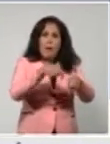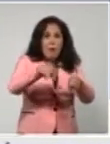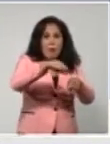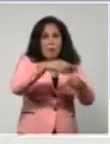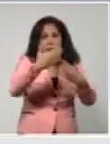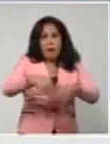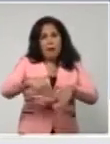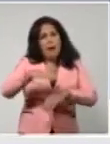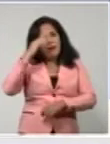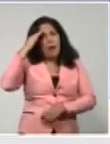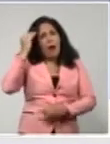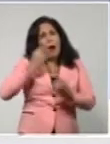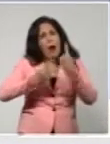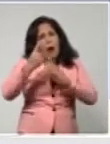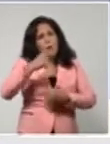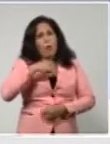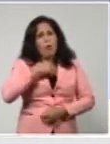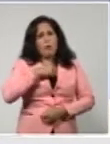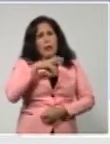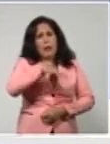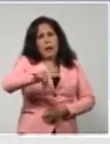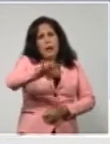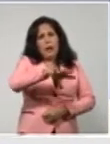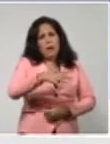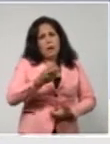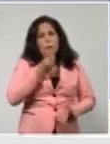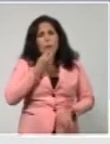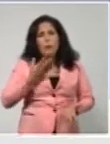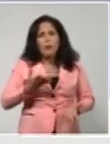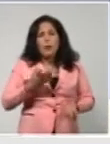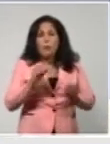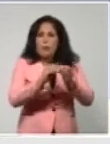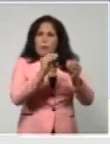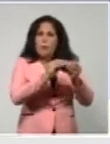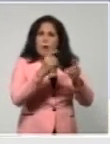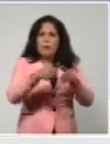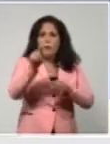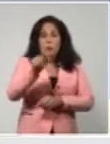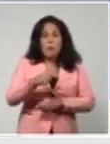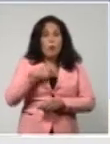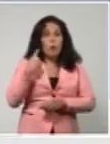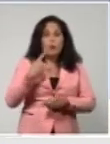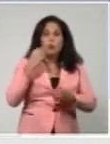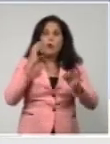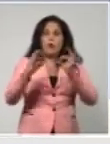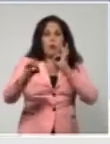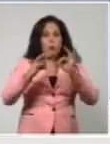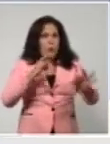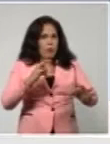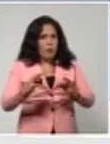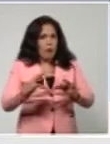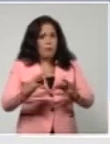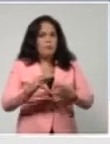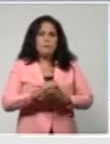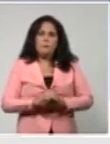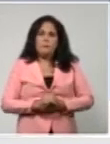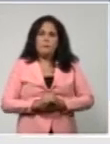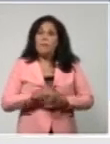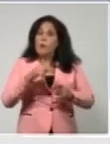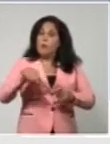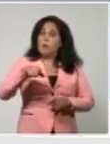about recognizing this fact, but rather finding these cases, isolating and treating them, in order to